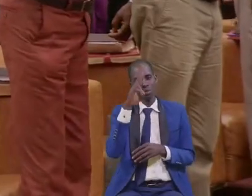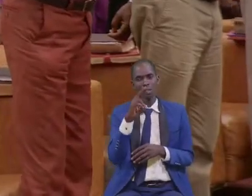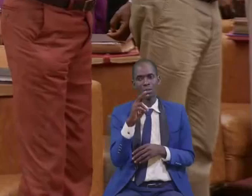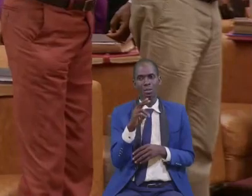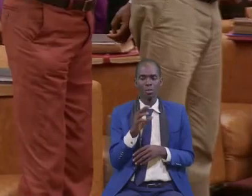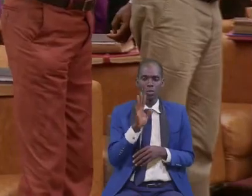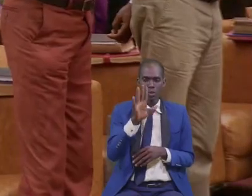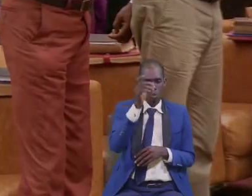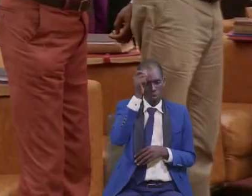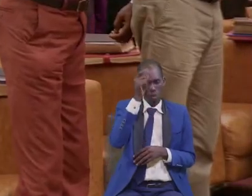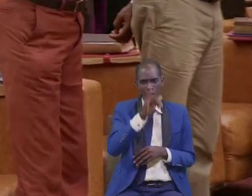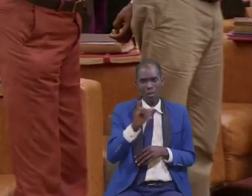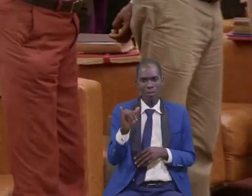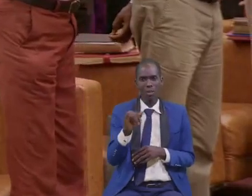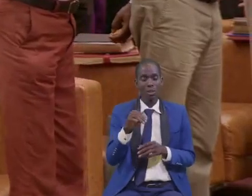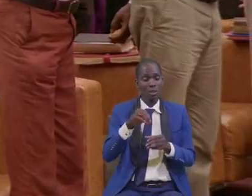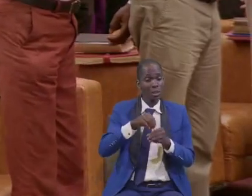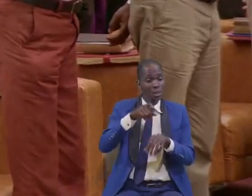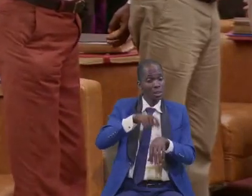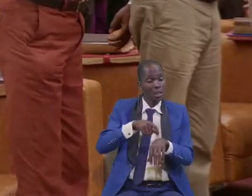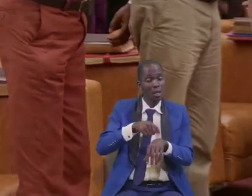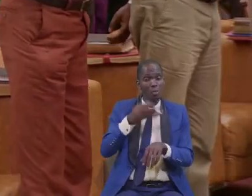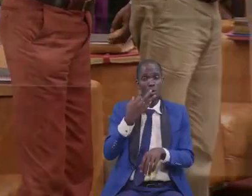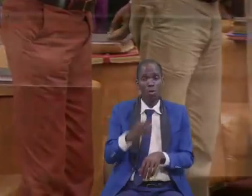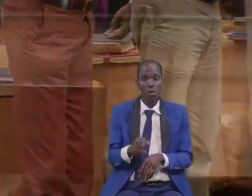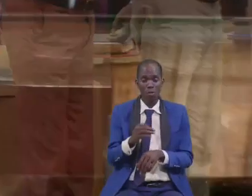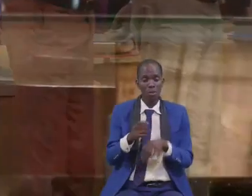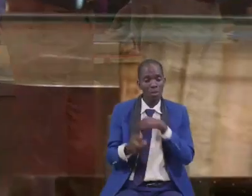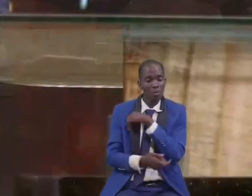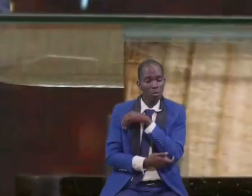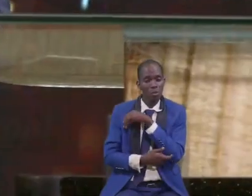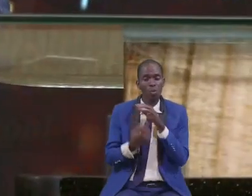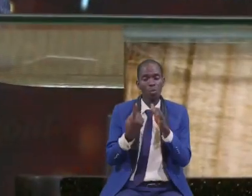Perception in times of temptation.